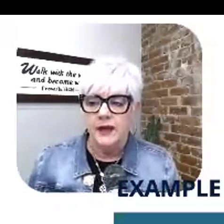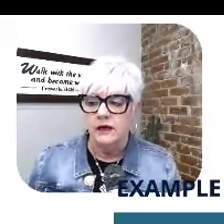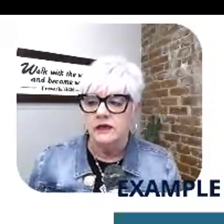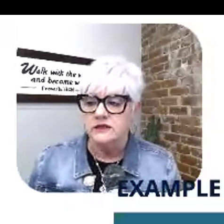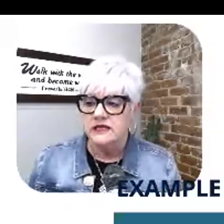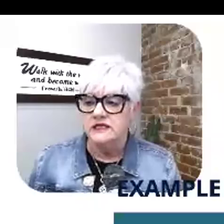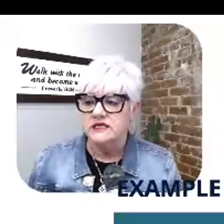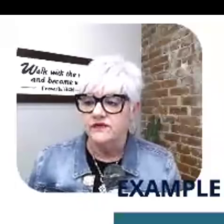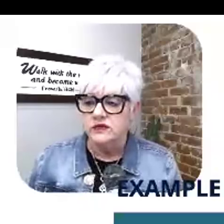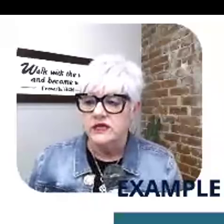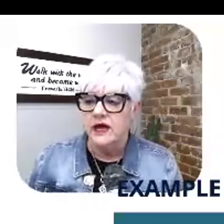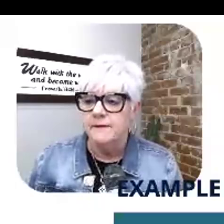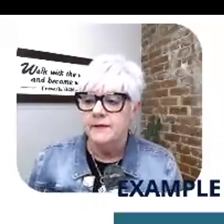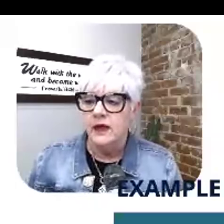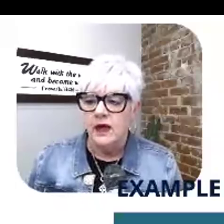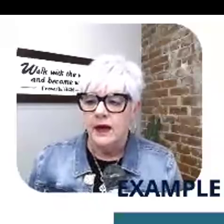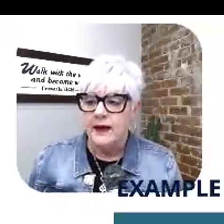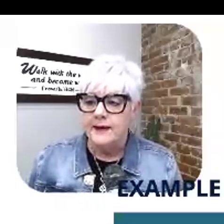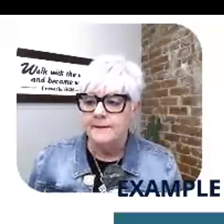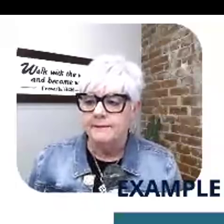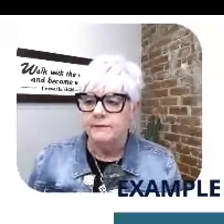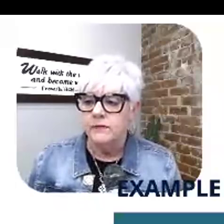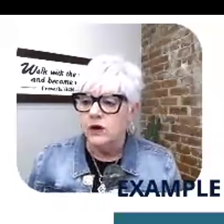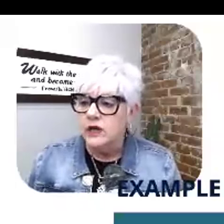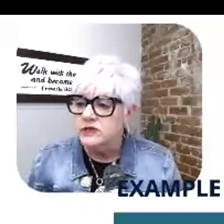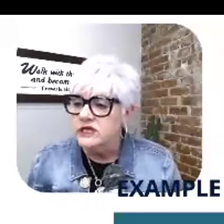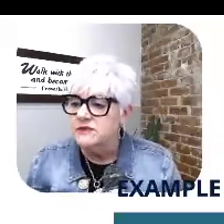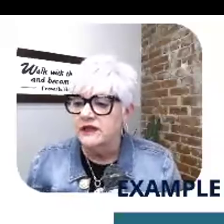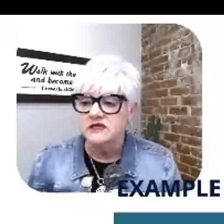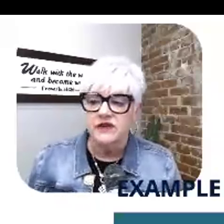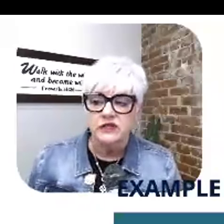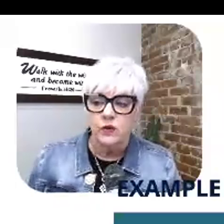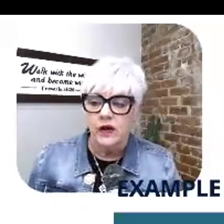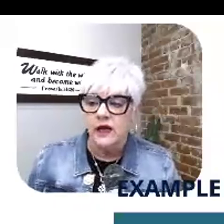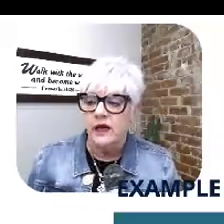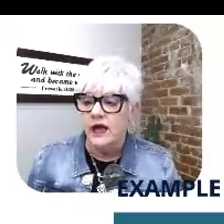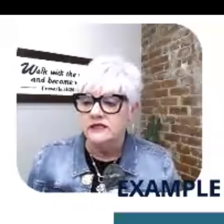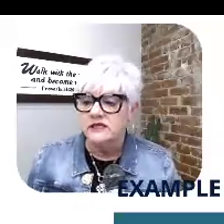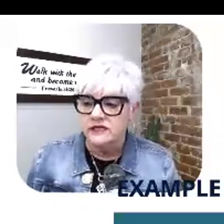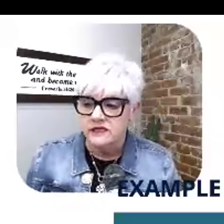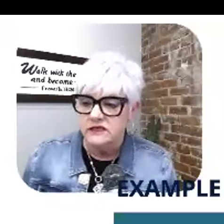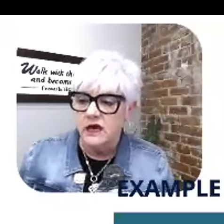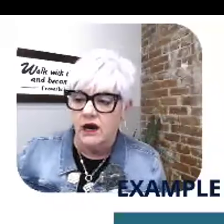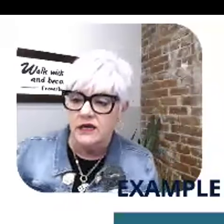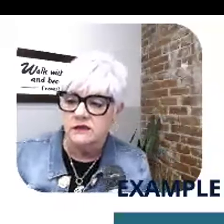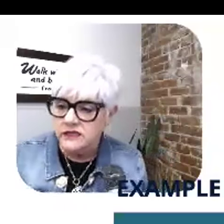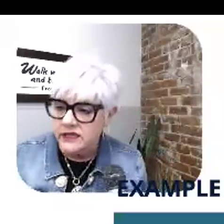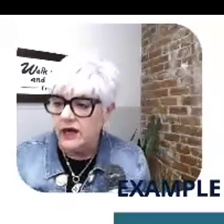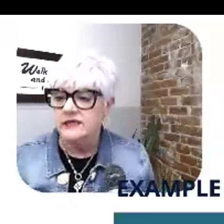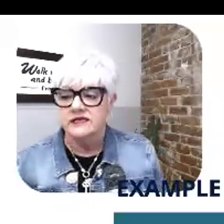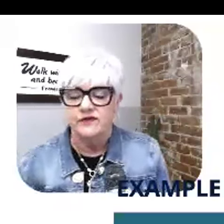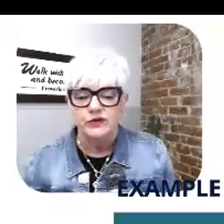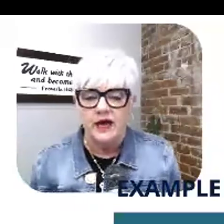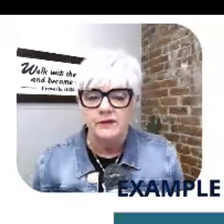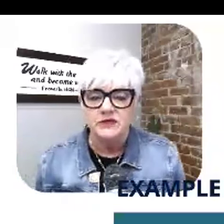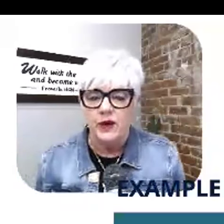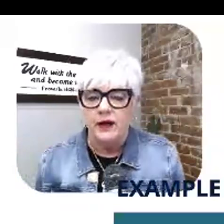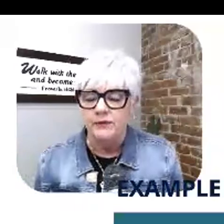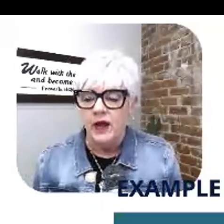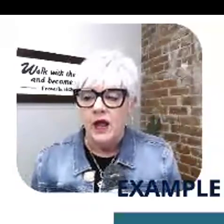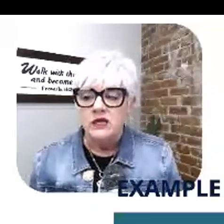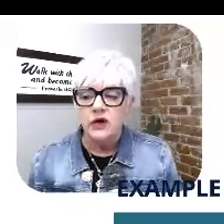talk about, Lucinda says full-time, or no, excuse me, that's Victoria, and Tara says full-time